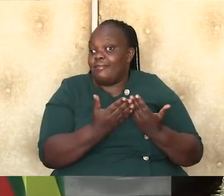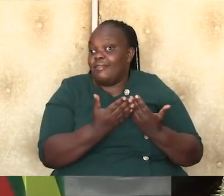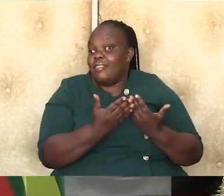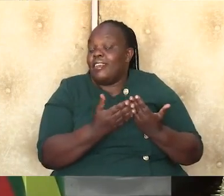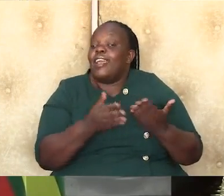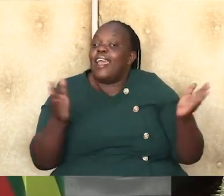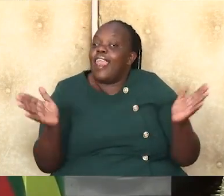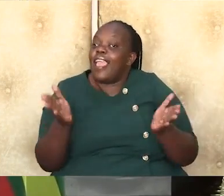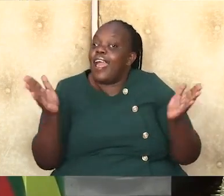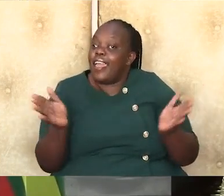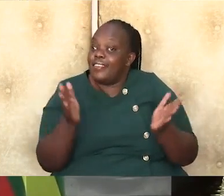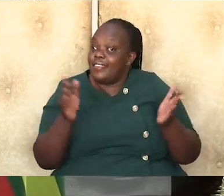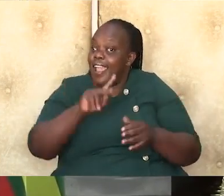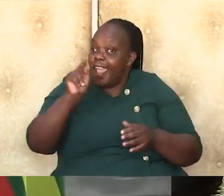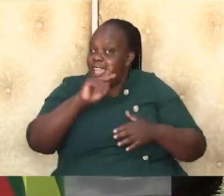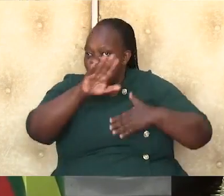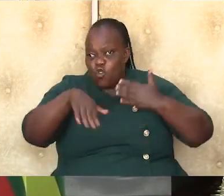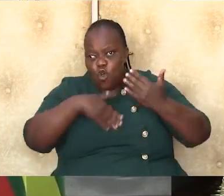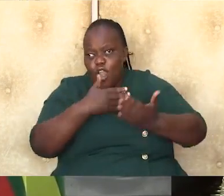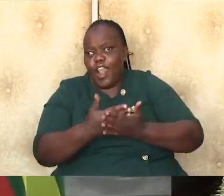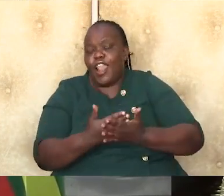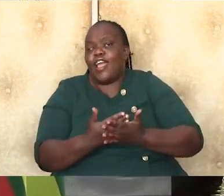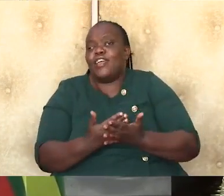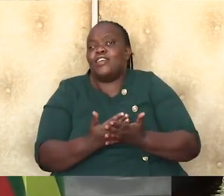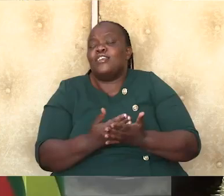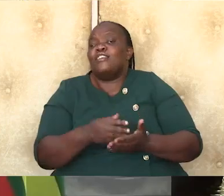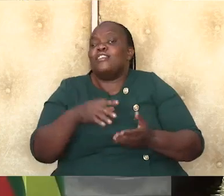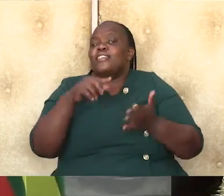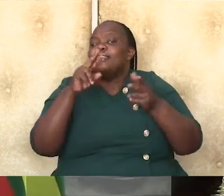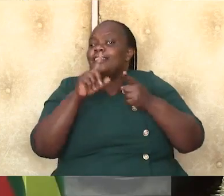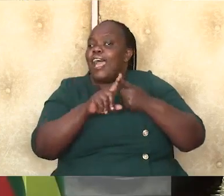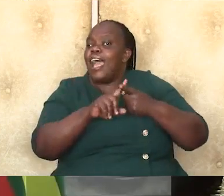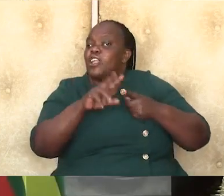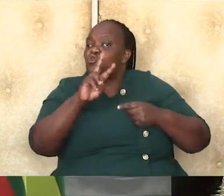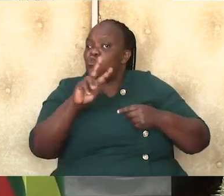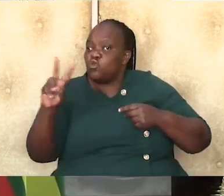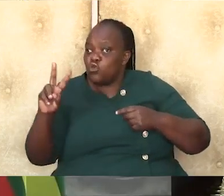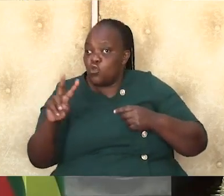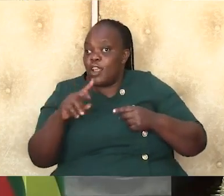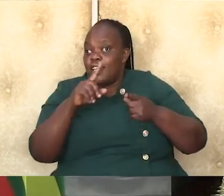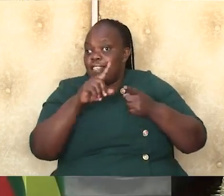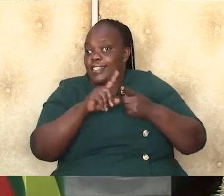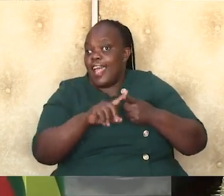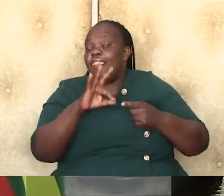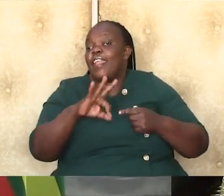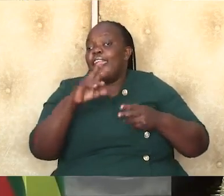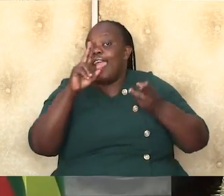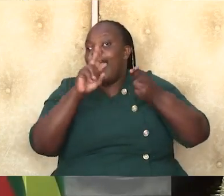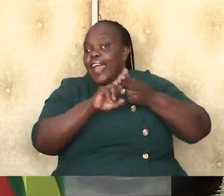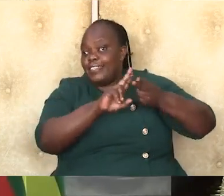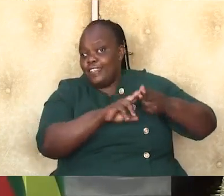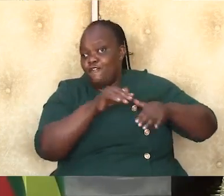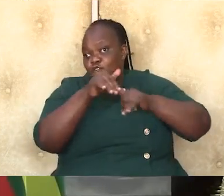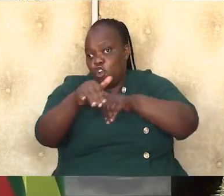we encourage Kenyans to dial *22 *3# and follow the